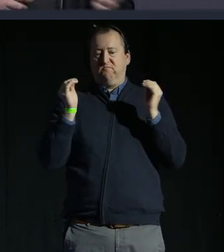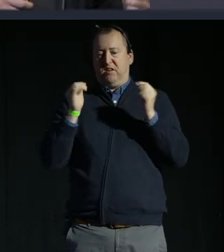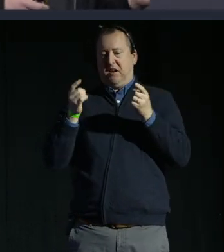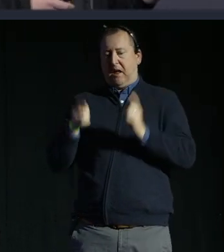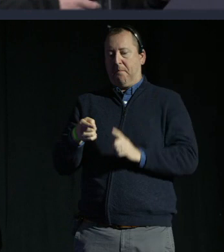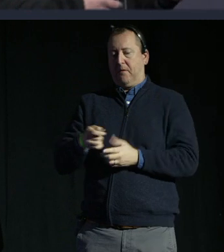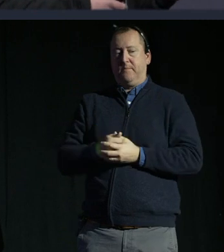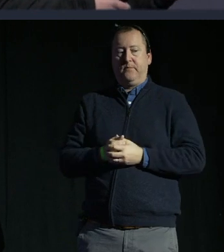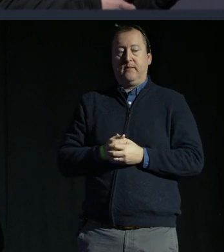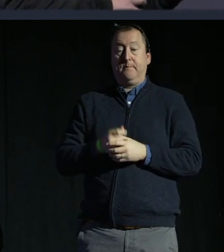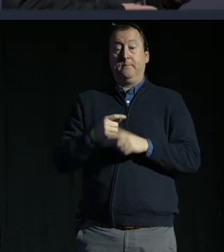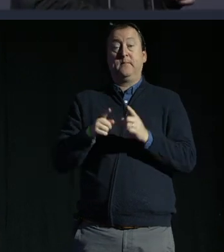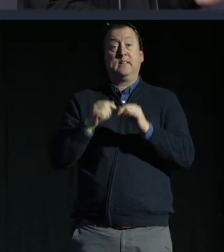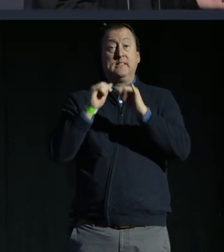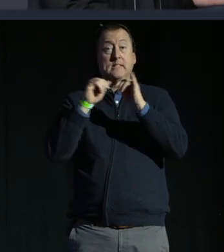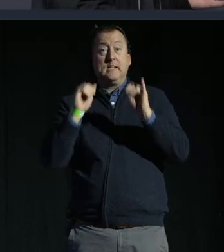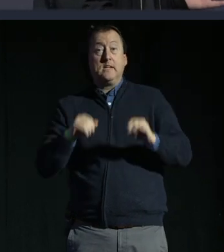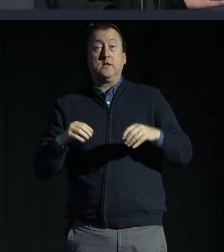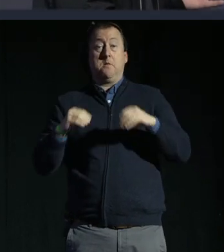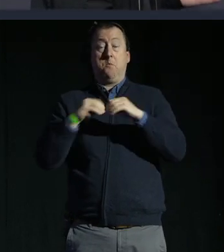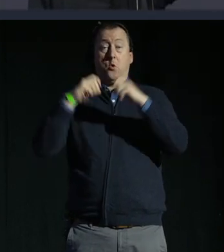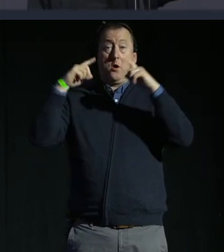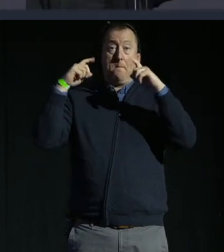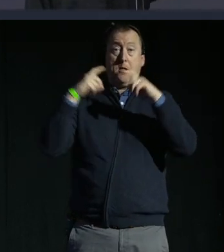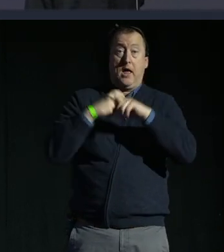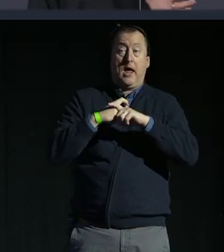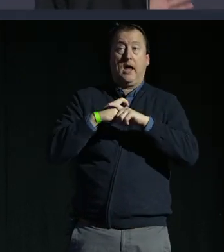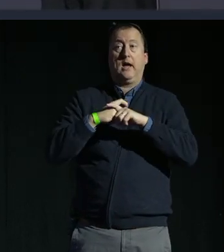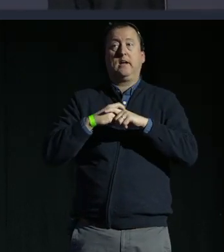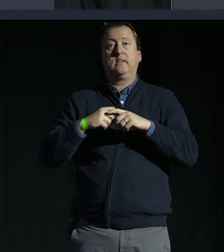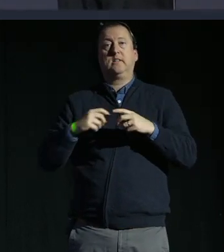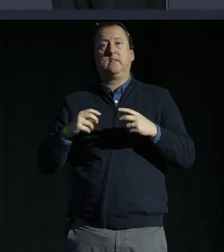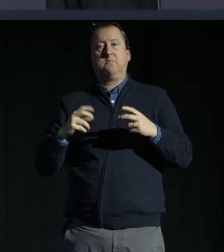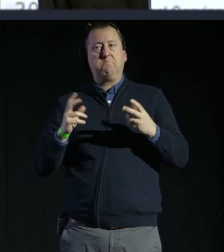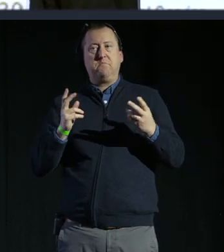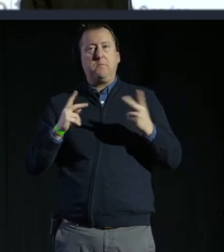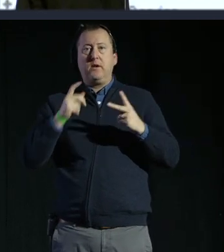But as systems got more complex, heroes didn't scale.